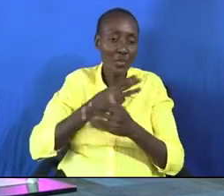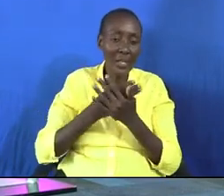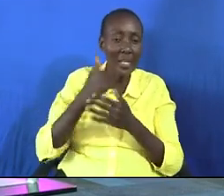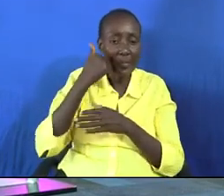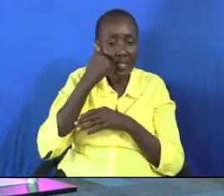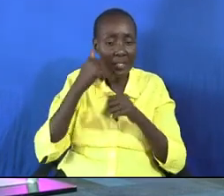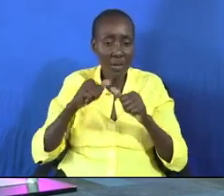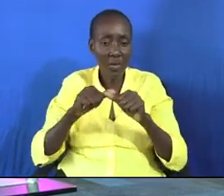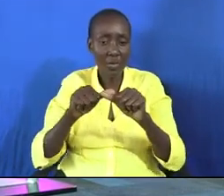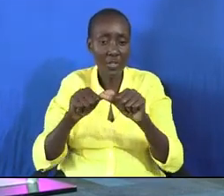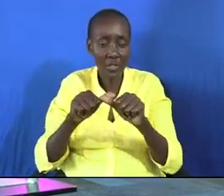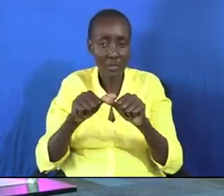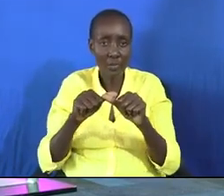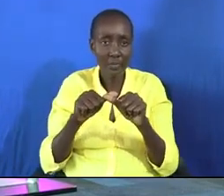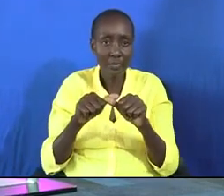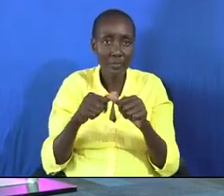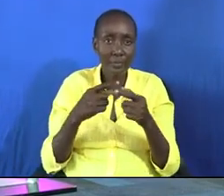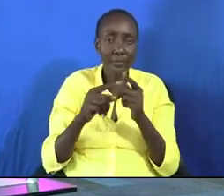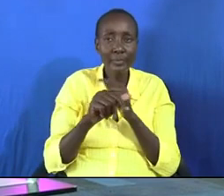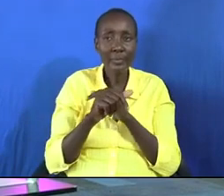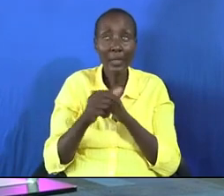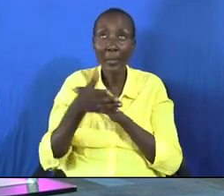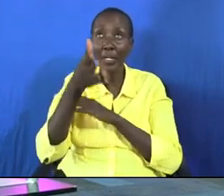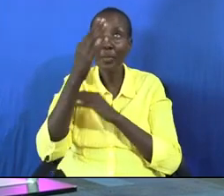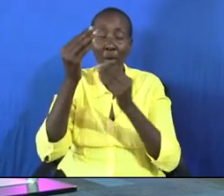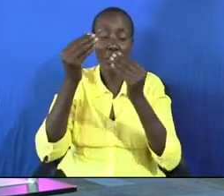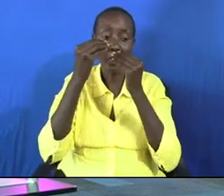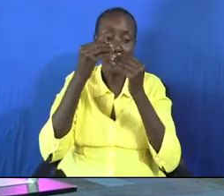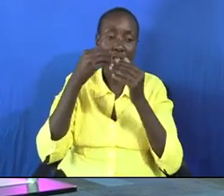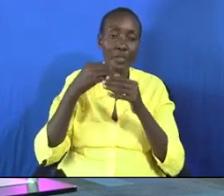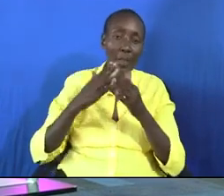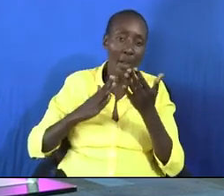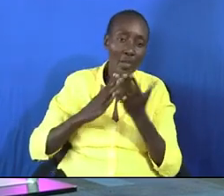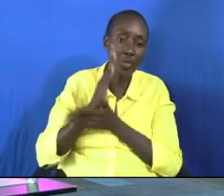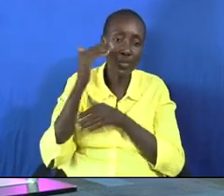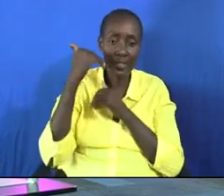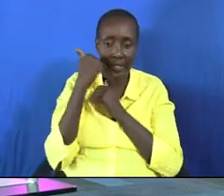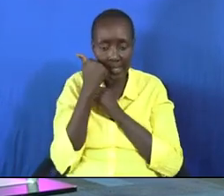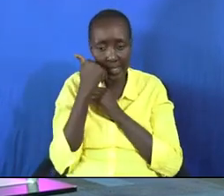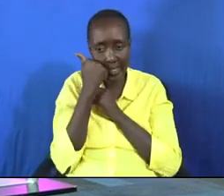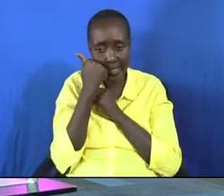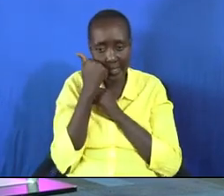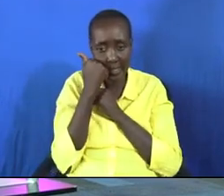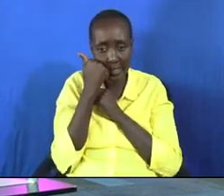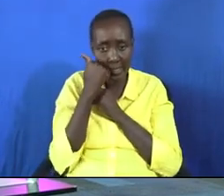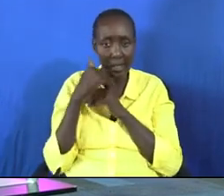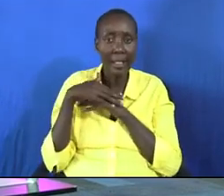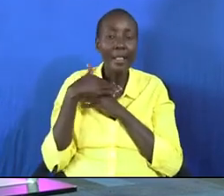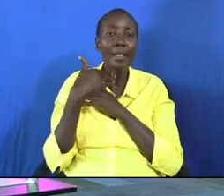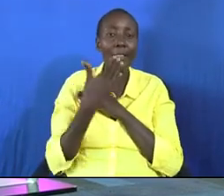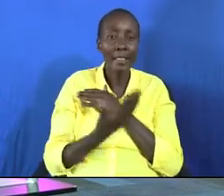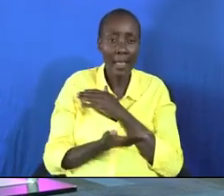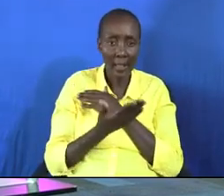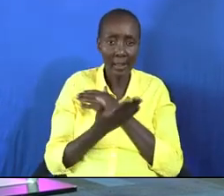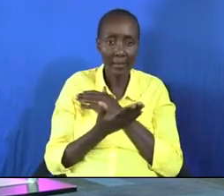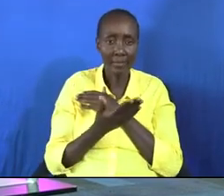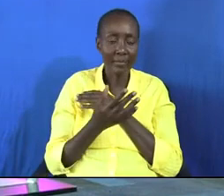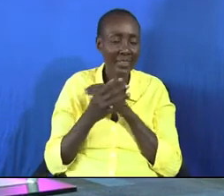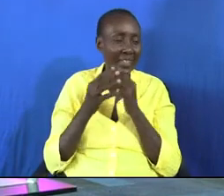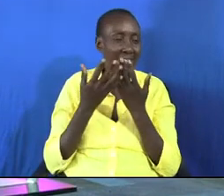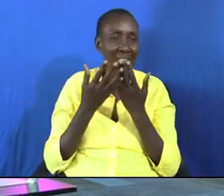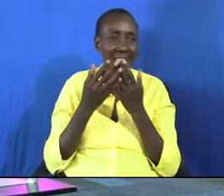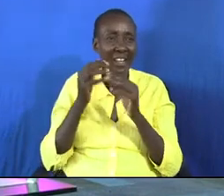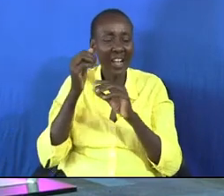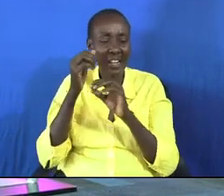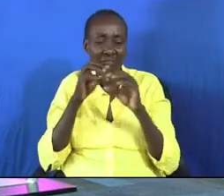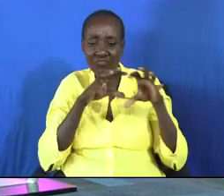well. So when I think God teaches me through diseases, then I will not struggle.